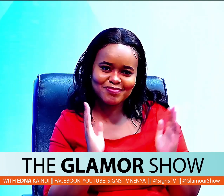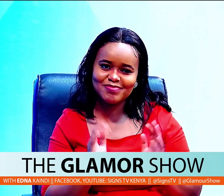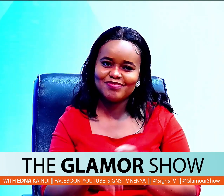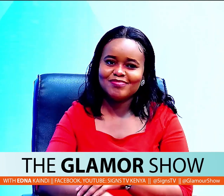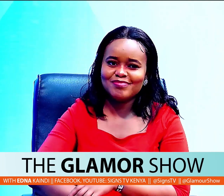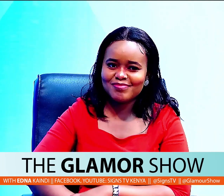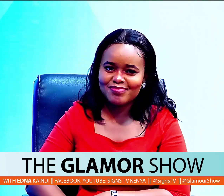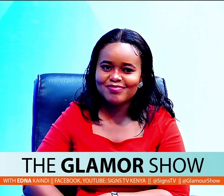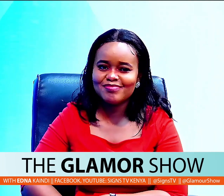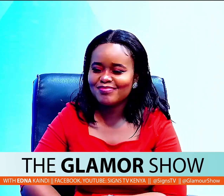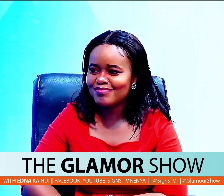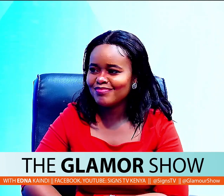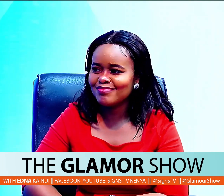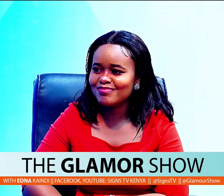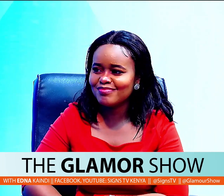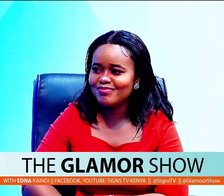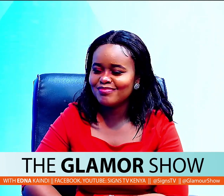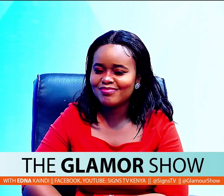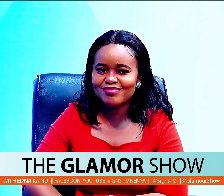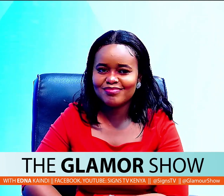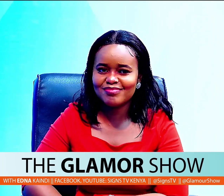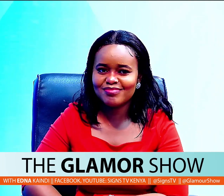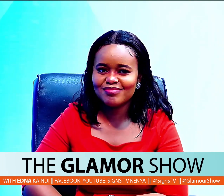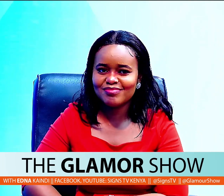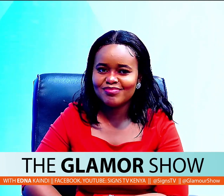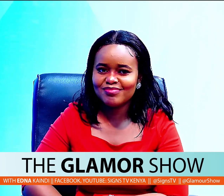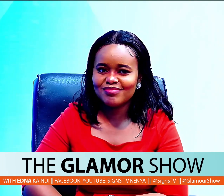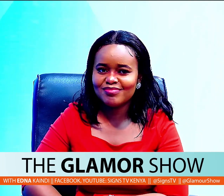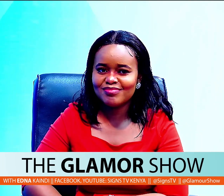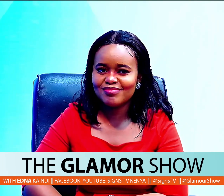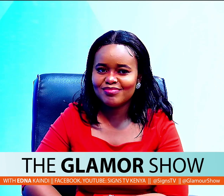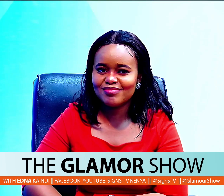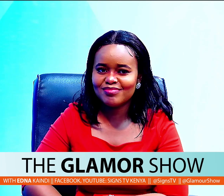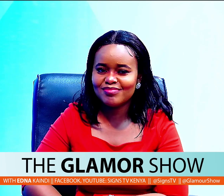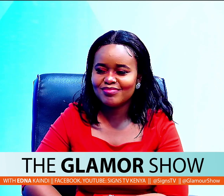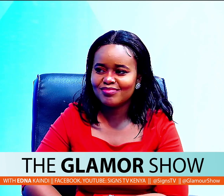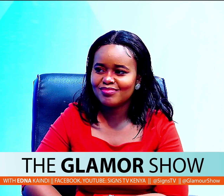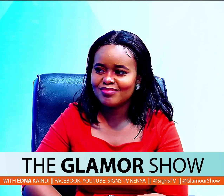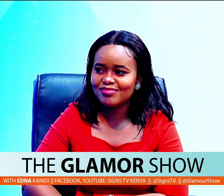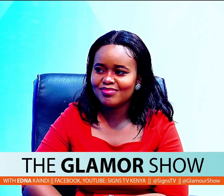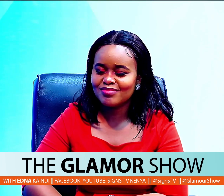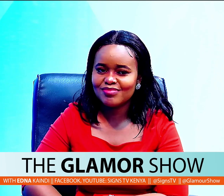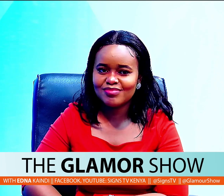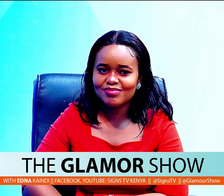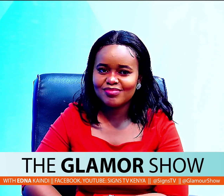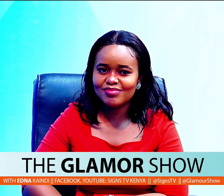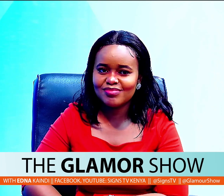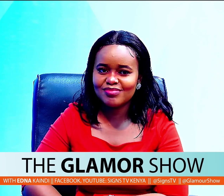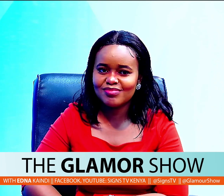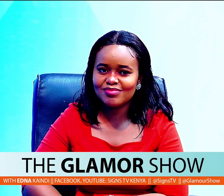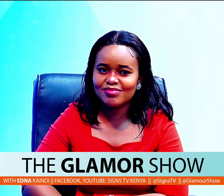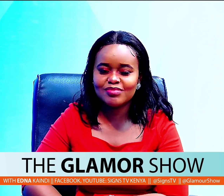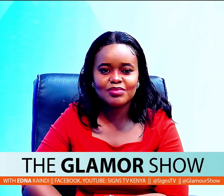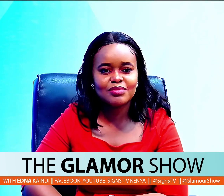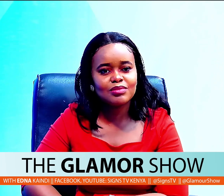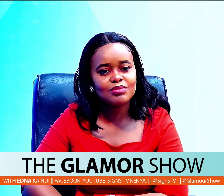the makeup field, and all that. One advice I give to